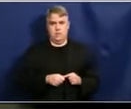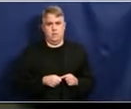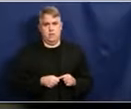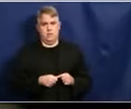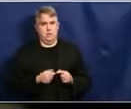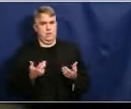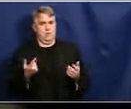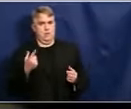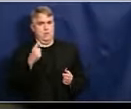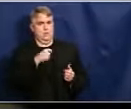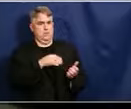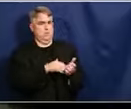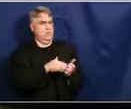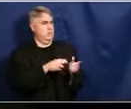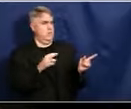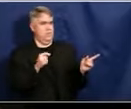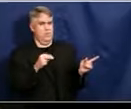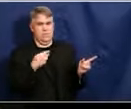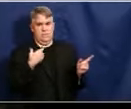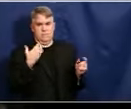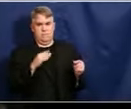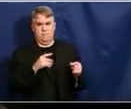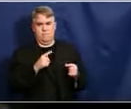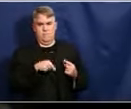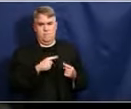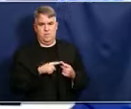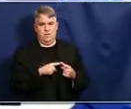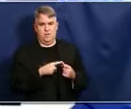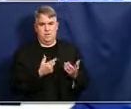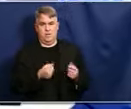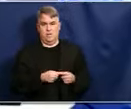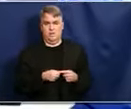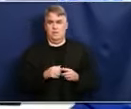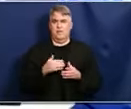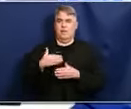see if she has the latest update on the next stages.